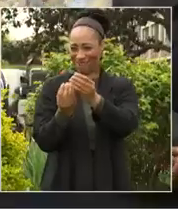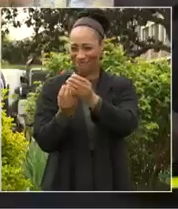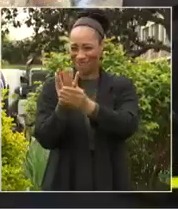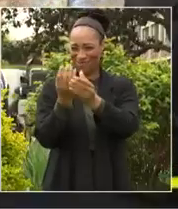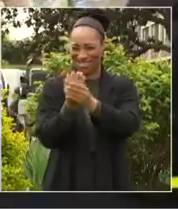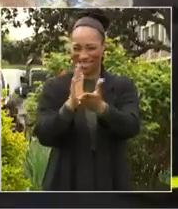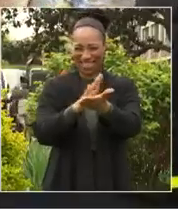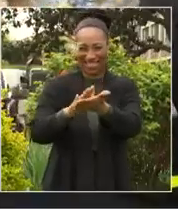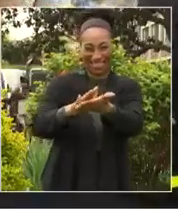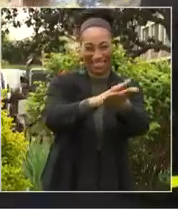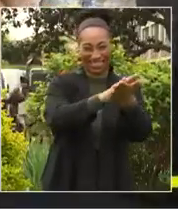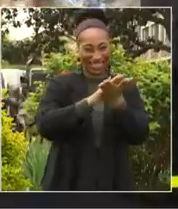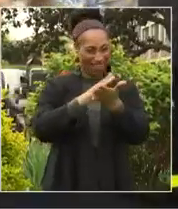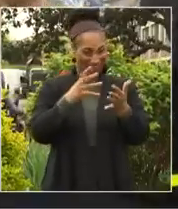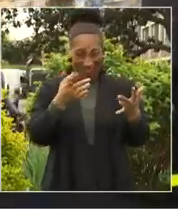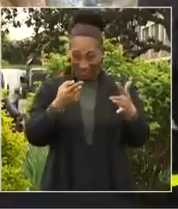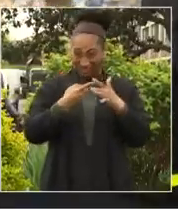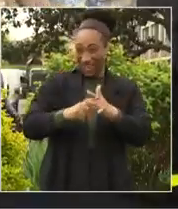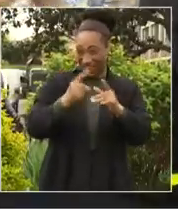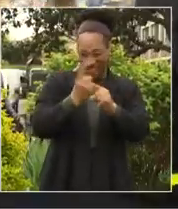season.